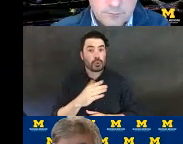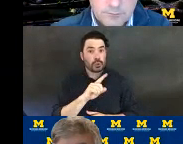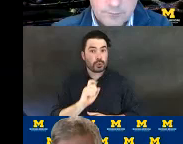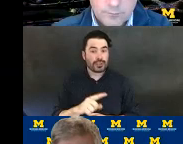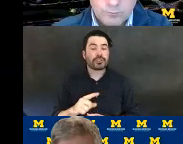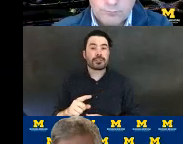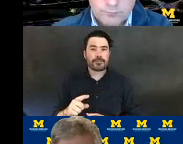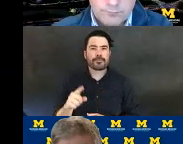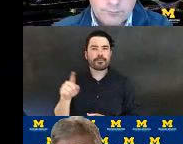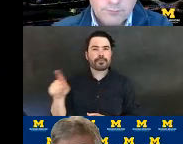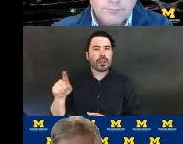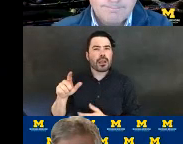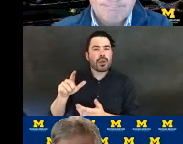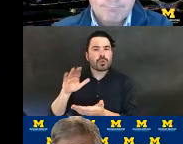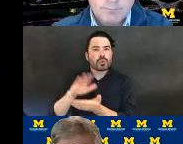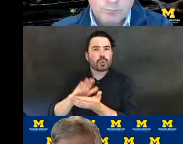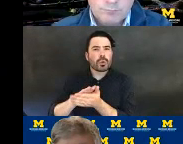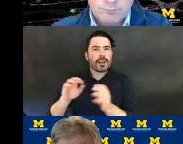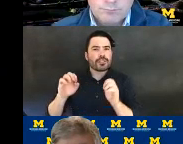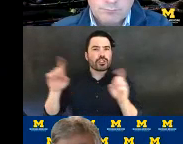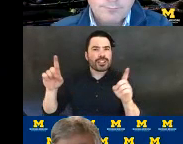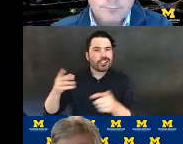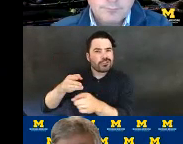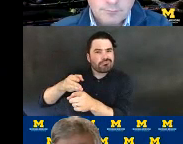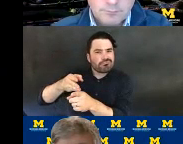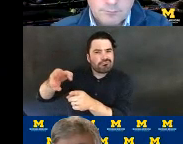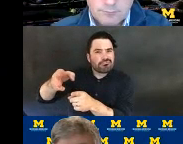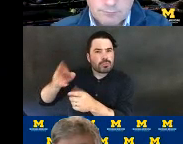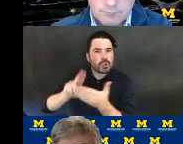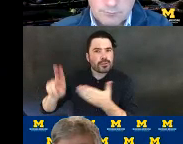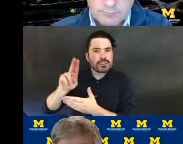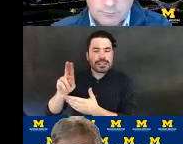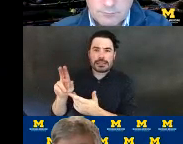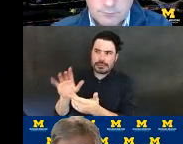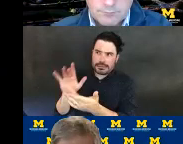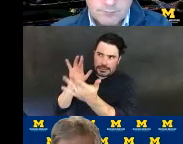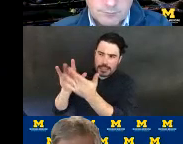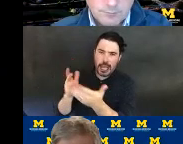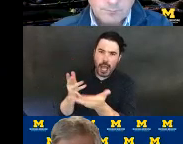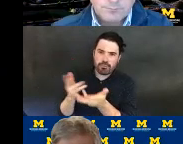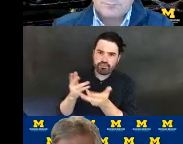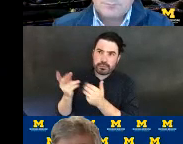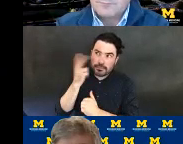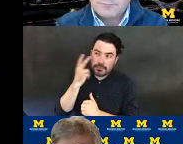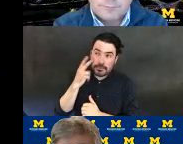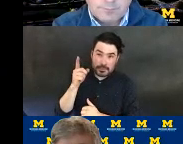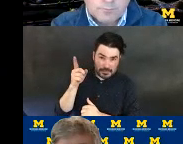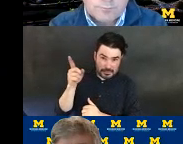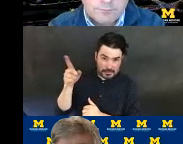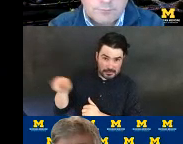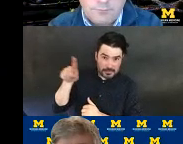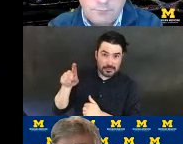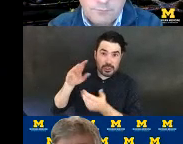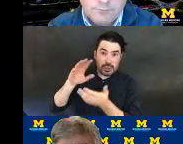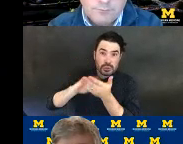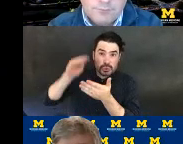School of Education to try to see whether students in that school can potentially help.